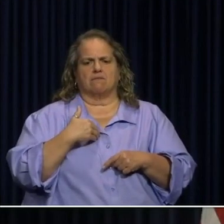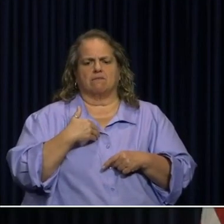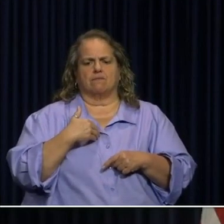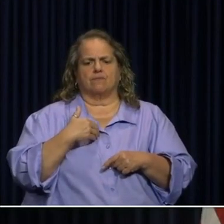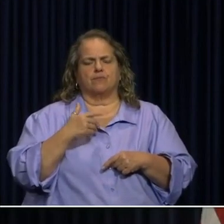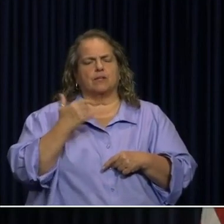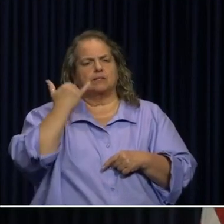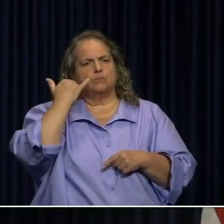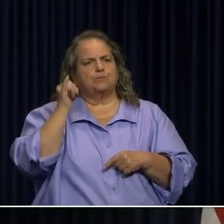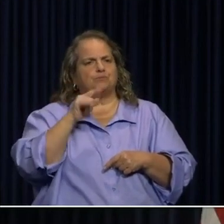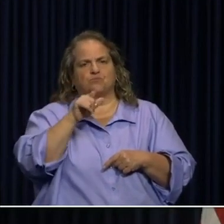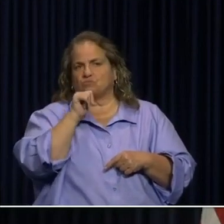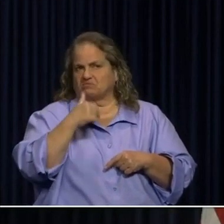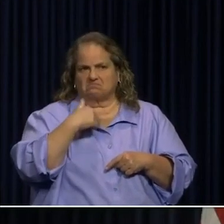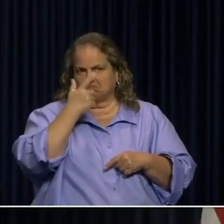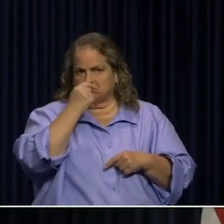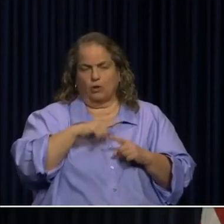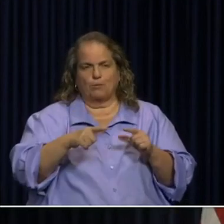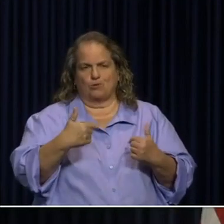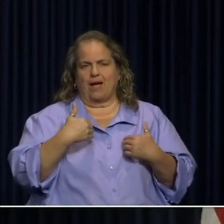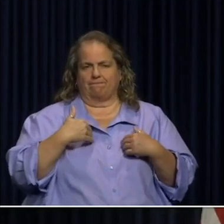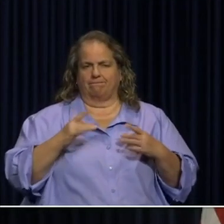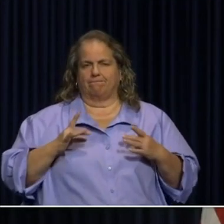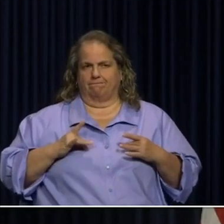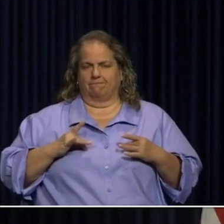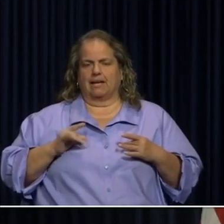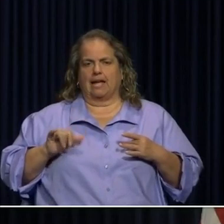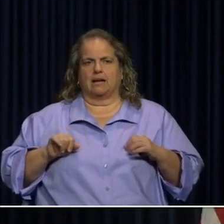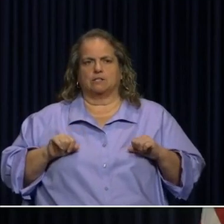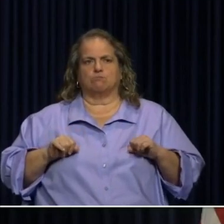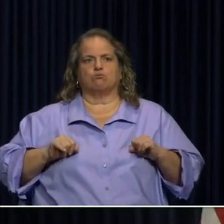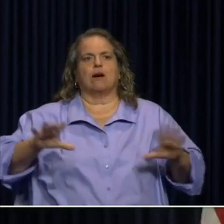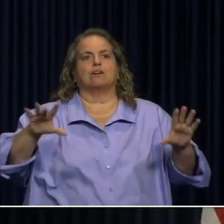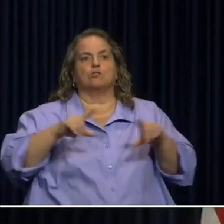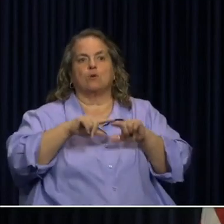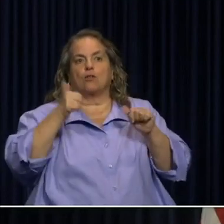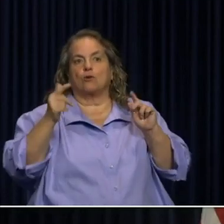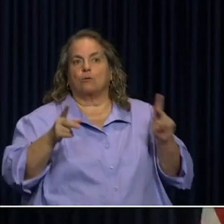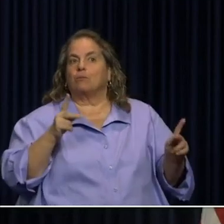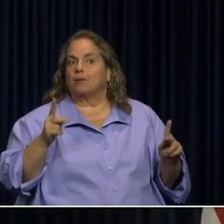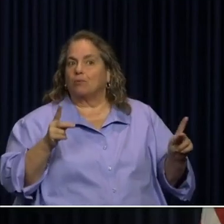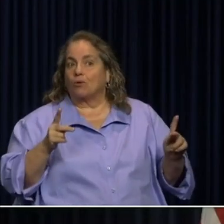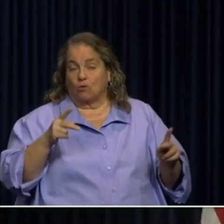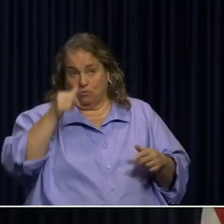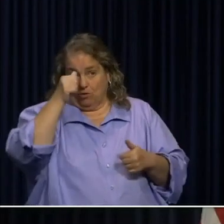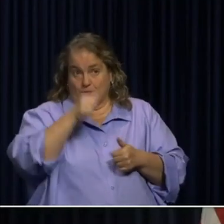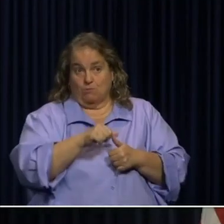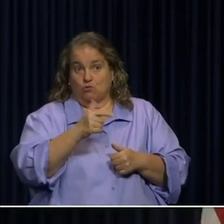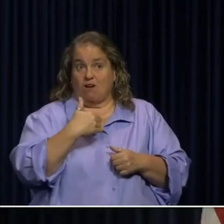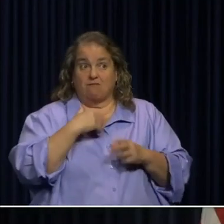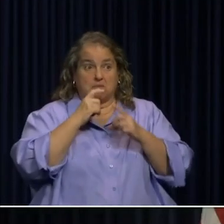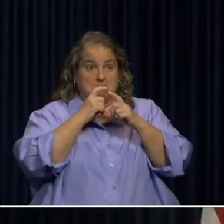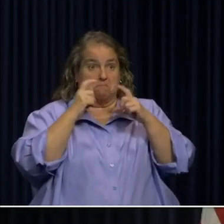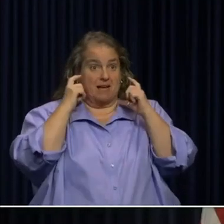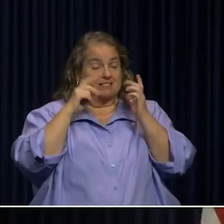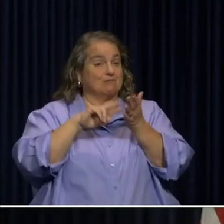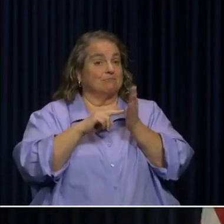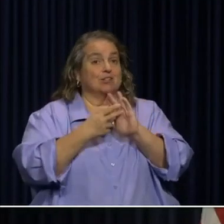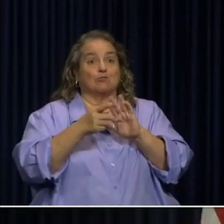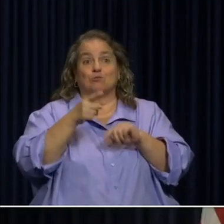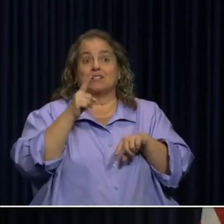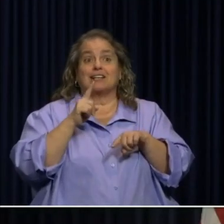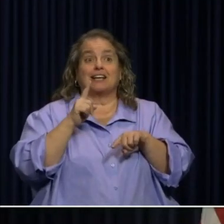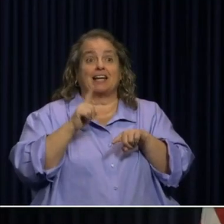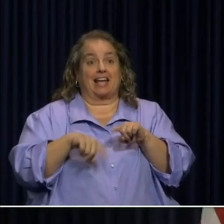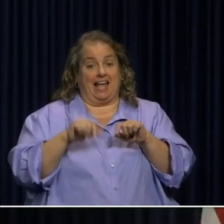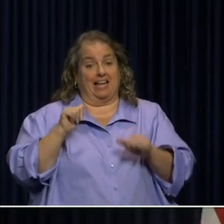it to other people than any other use. And remember, just because you have one of these on doesn't mean you can be next